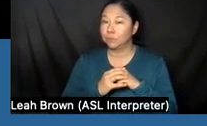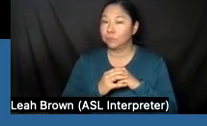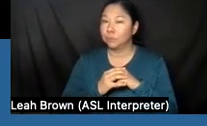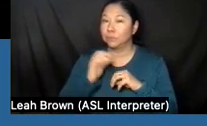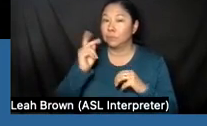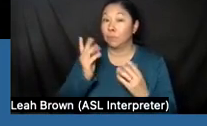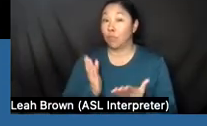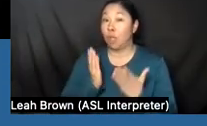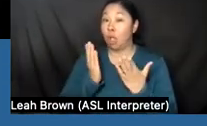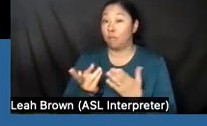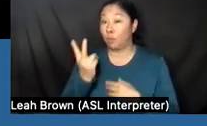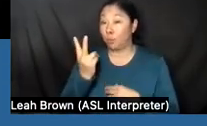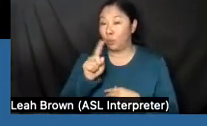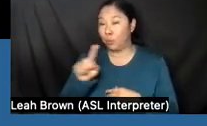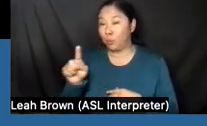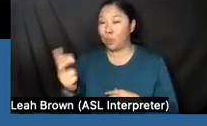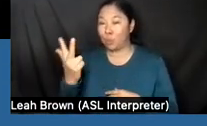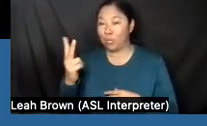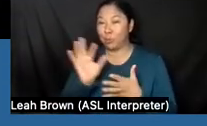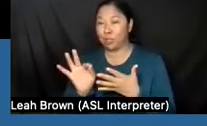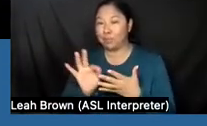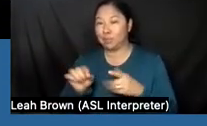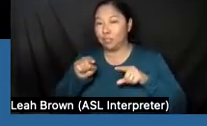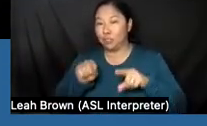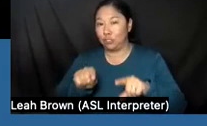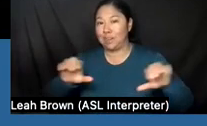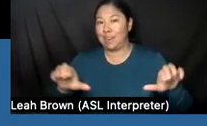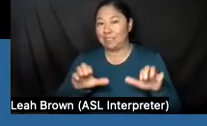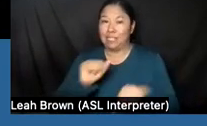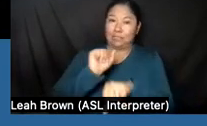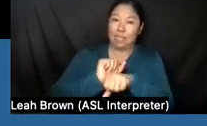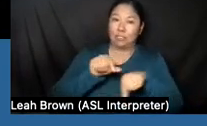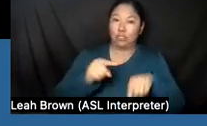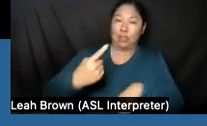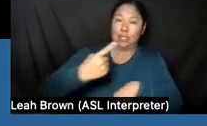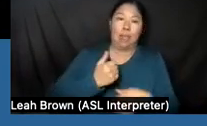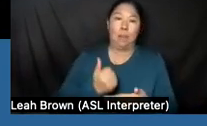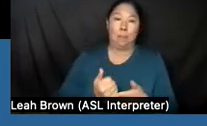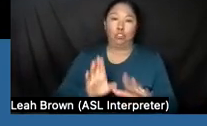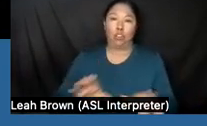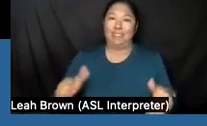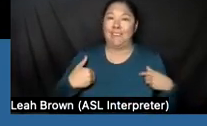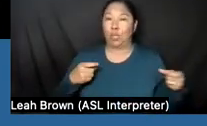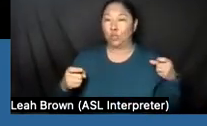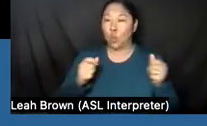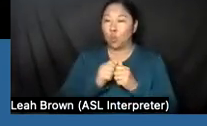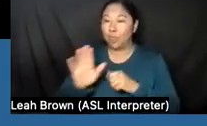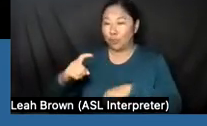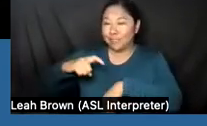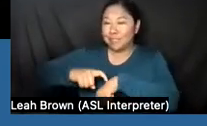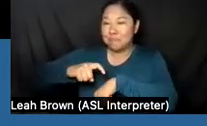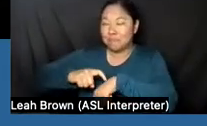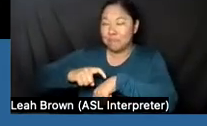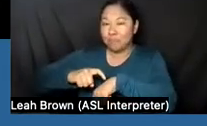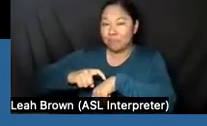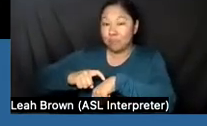So offering 2 to 3 choices during activities and tasks throughout the day will help your child have a sense of control over their time. So maybe you can say,